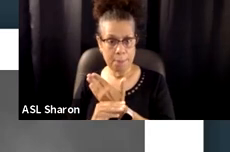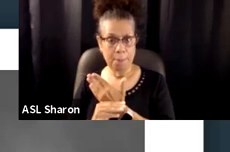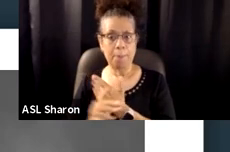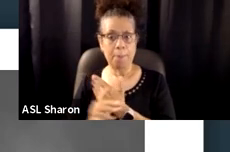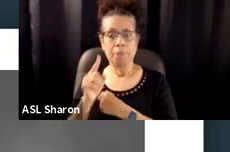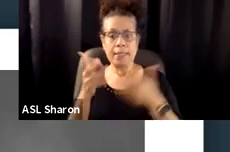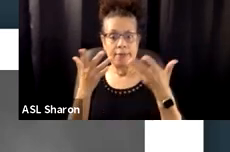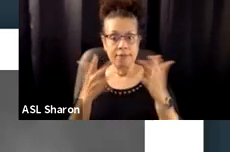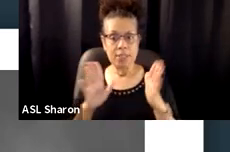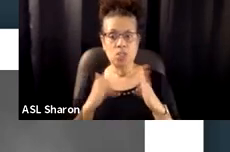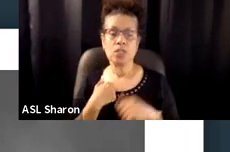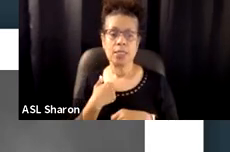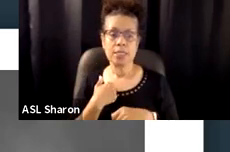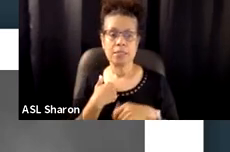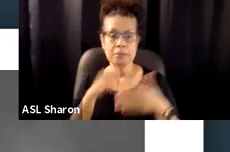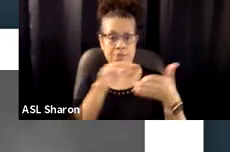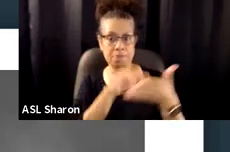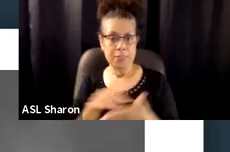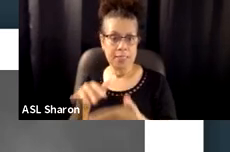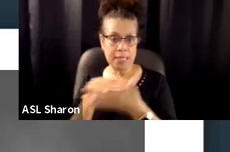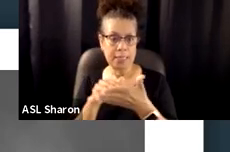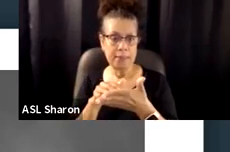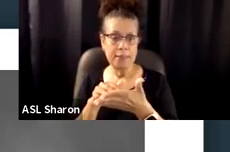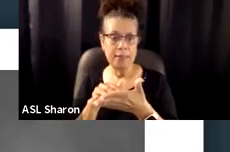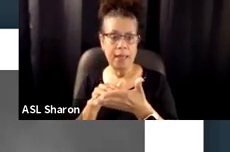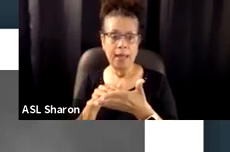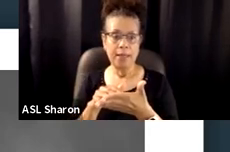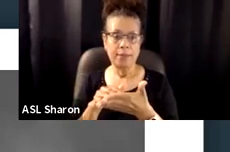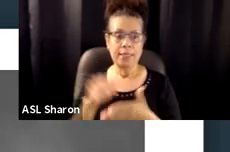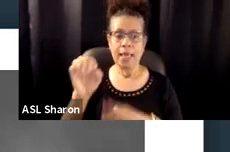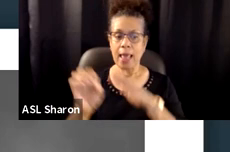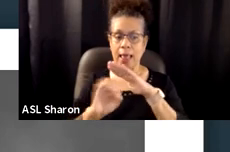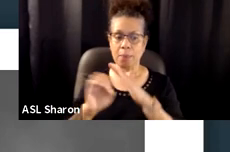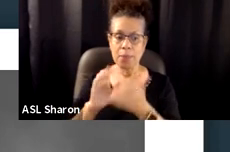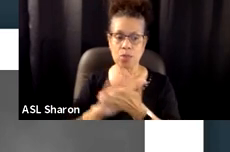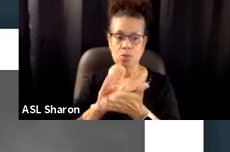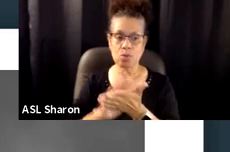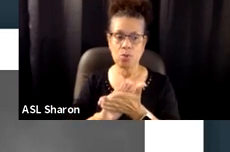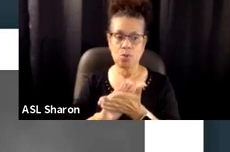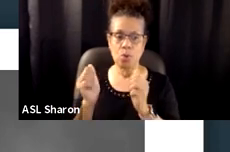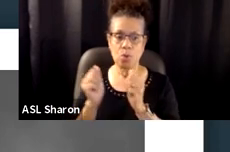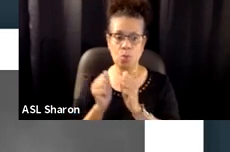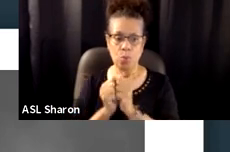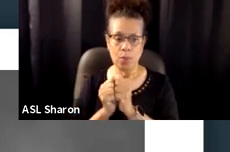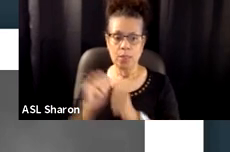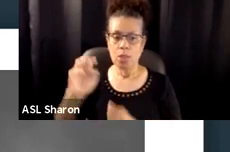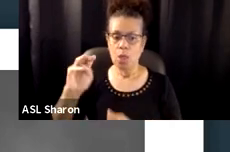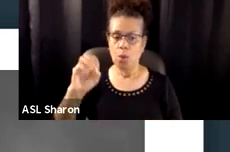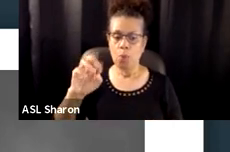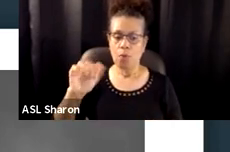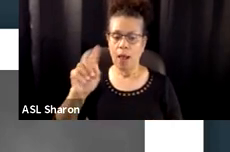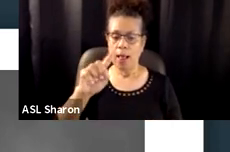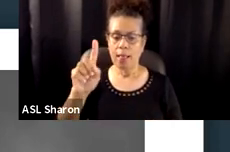completed his fellowship at the phineas bates elementary school with rodolfo morales